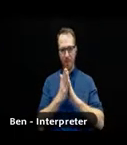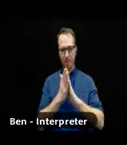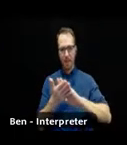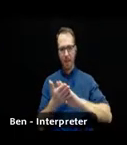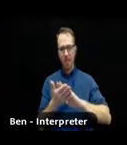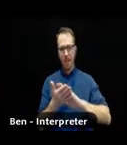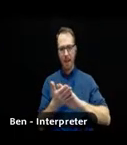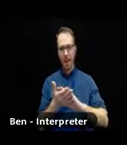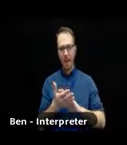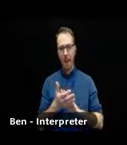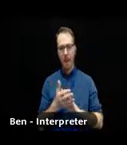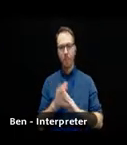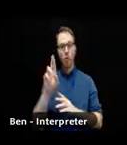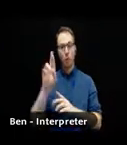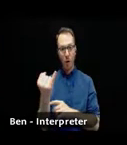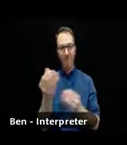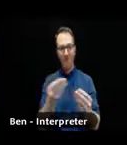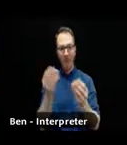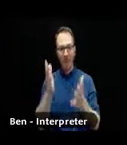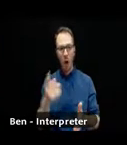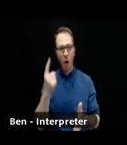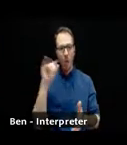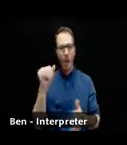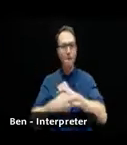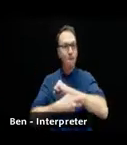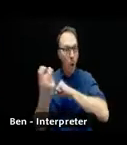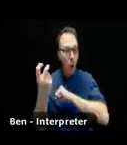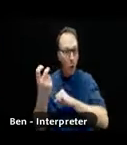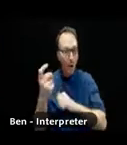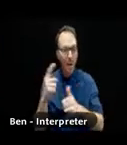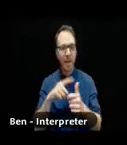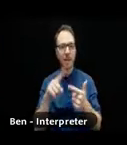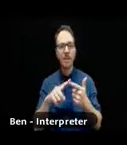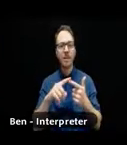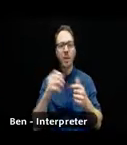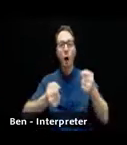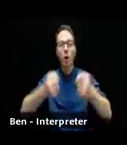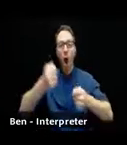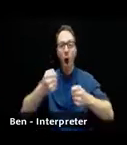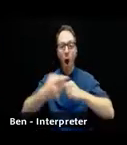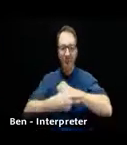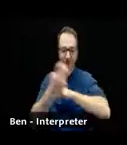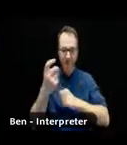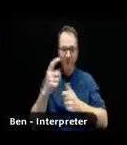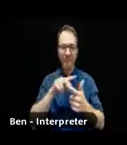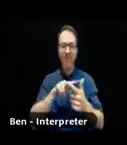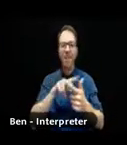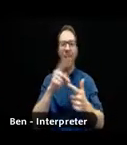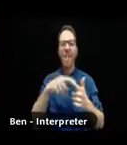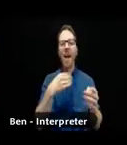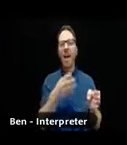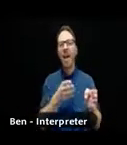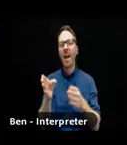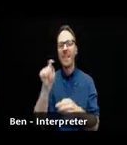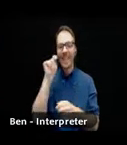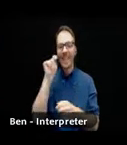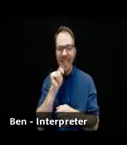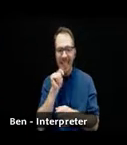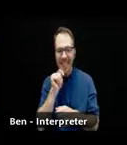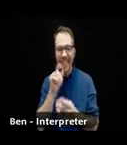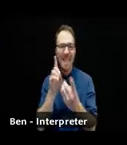a restorative justice facilitator for like burglaries and car theft, and then I started moving into teen dating violence and sexual